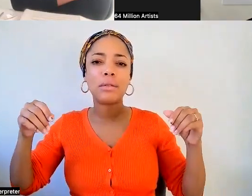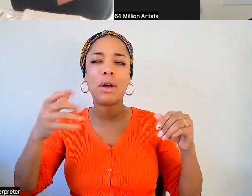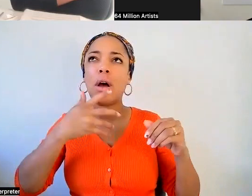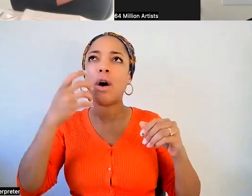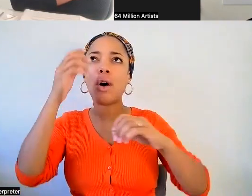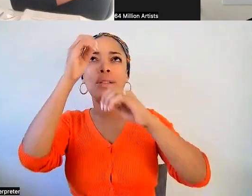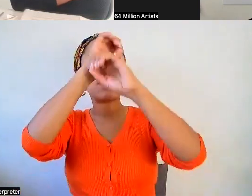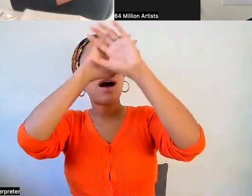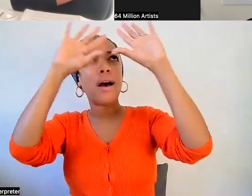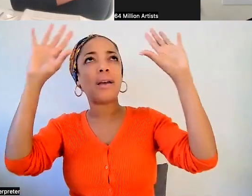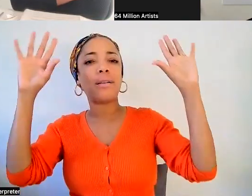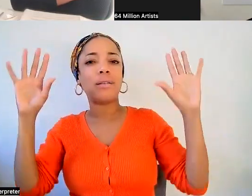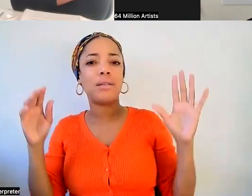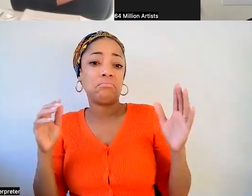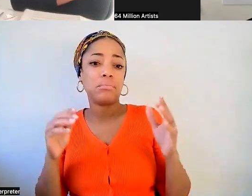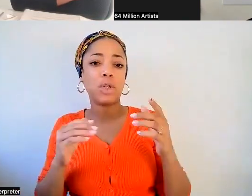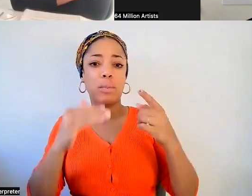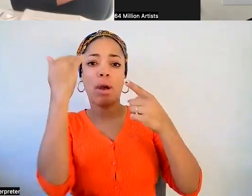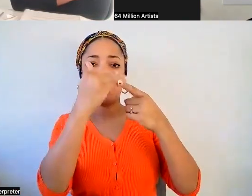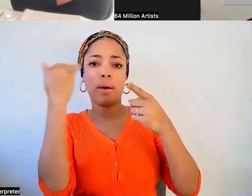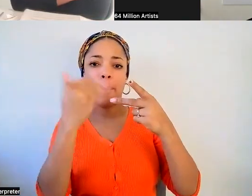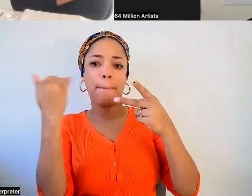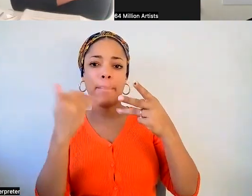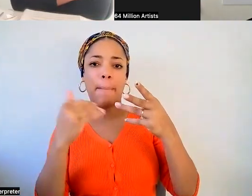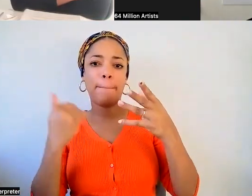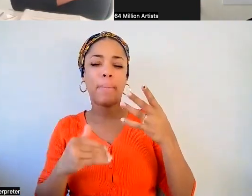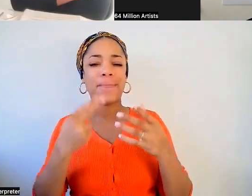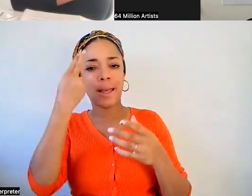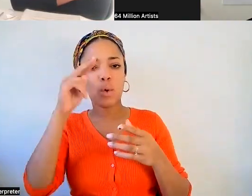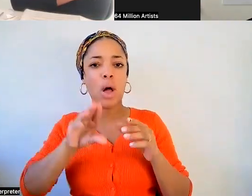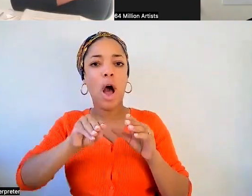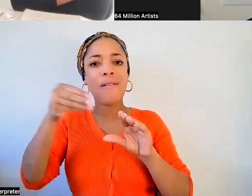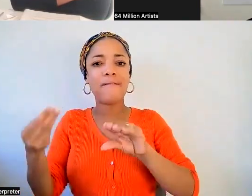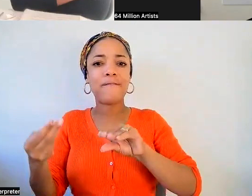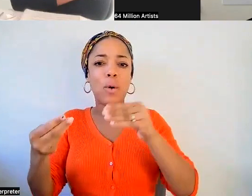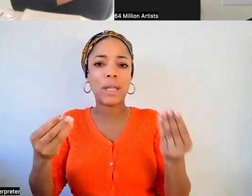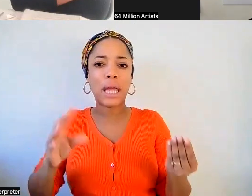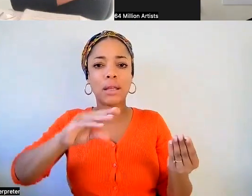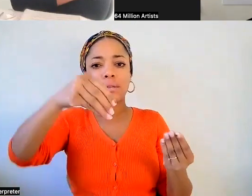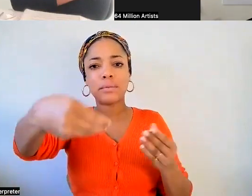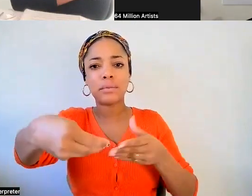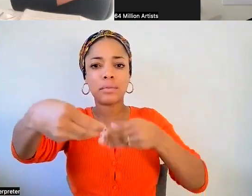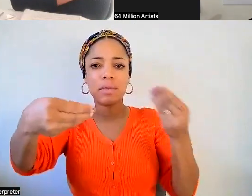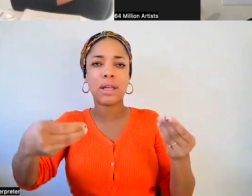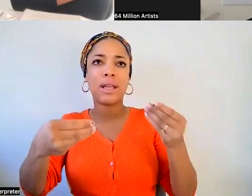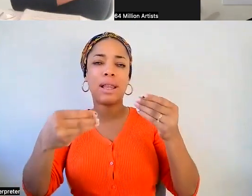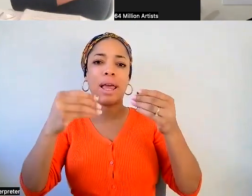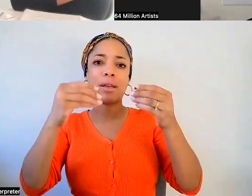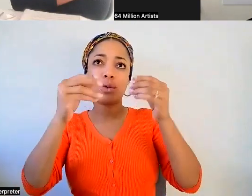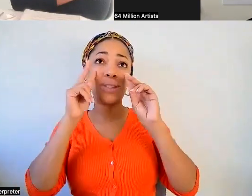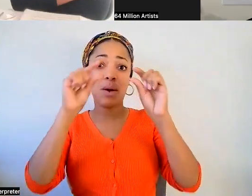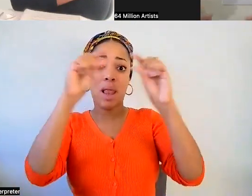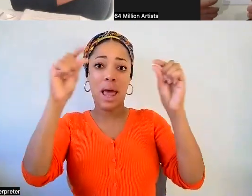that. You can put them one under the other. I call that unfolding, where you unfold one line, like you're unfolding a folded